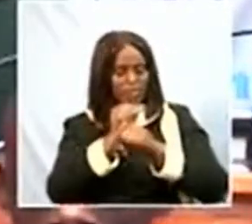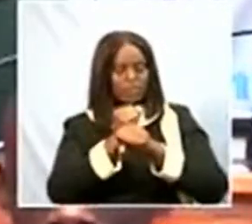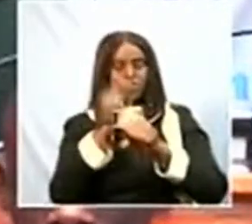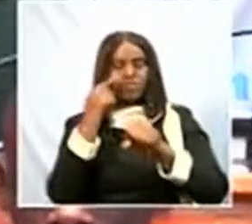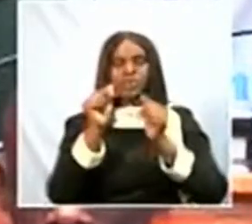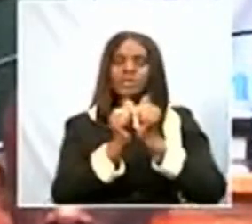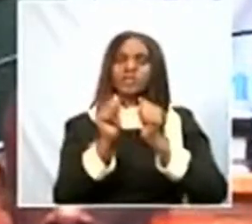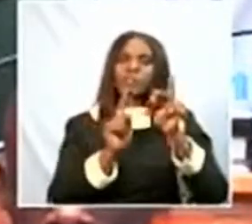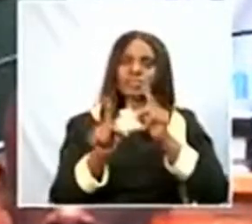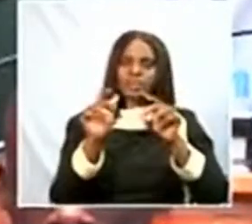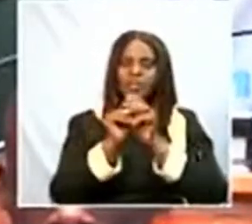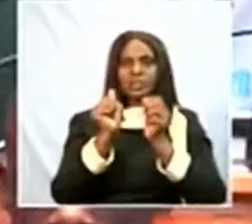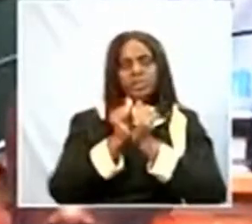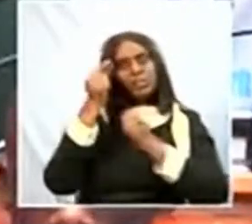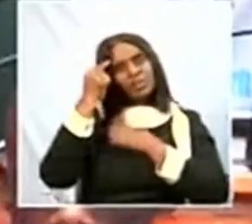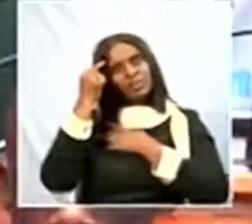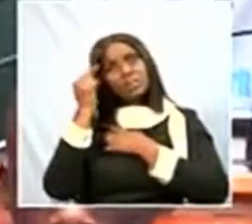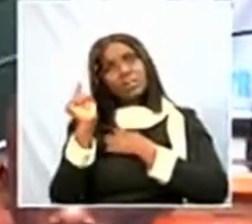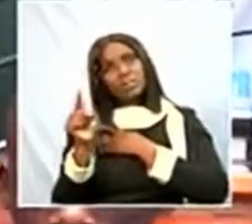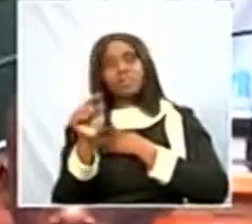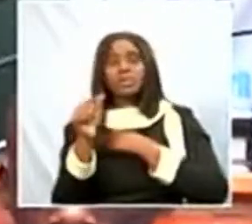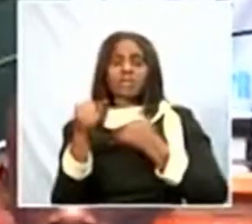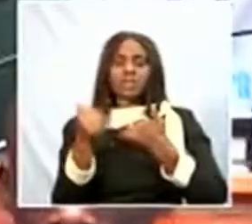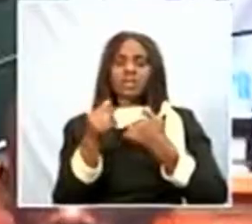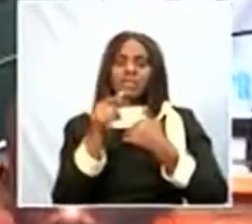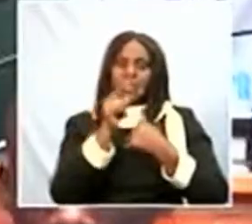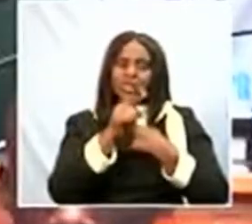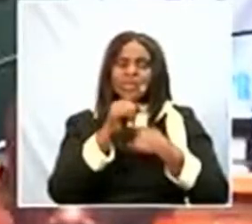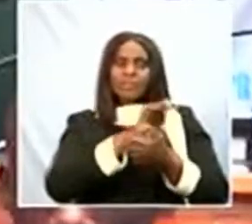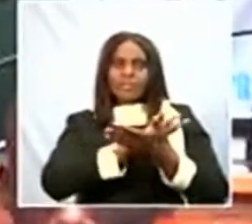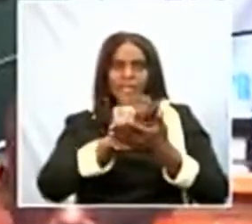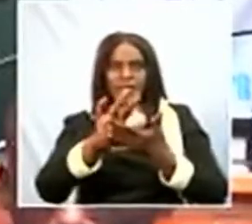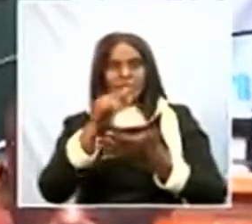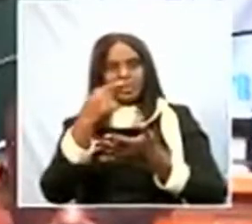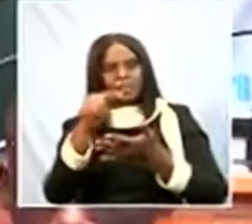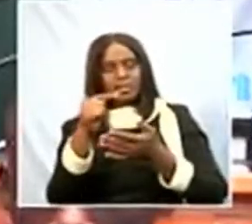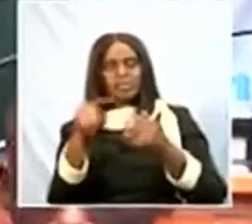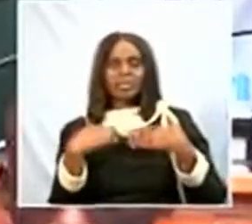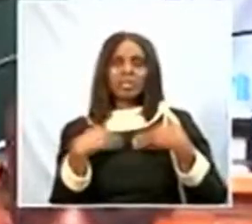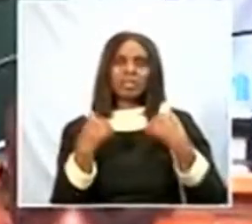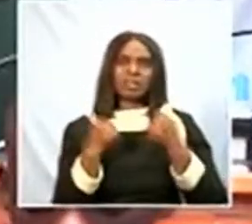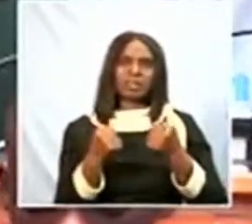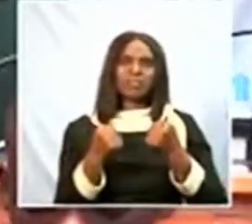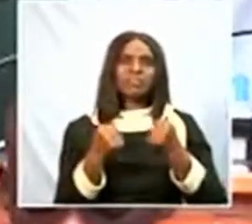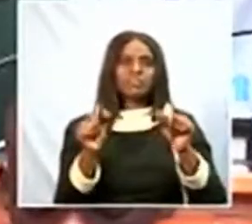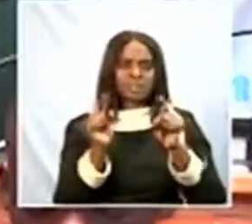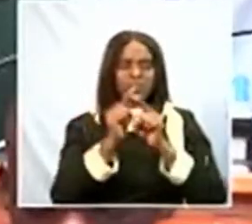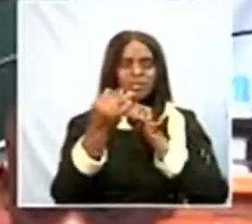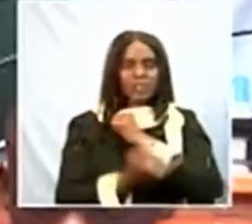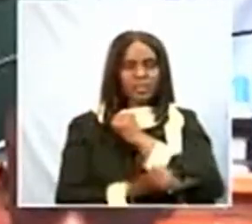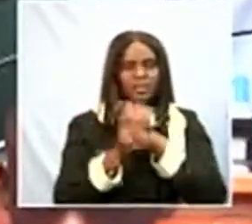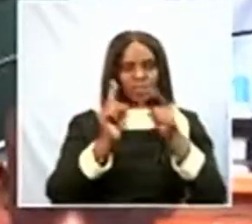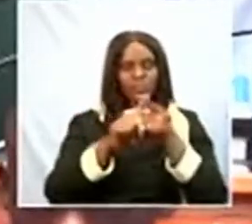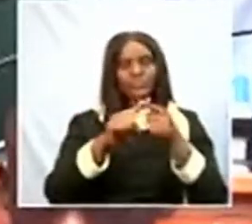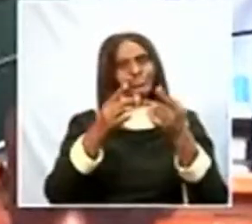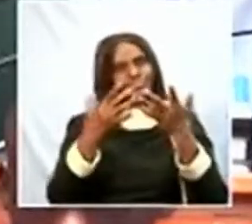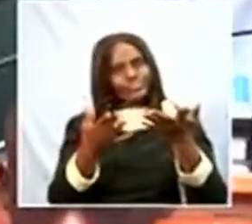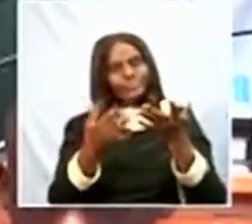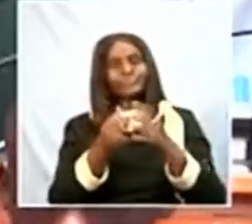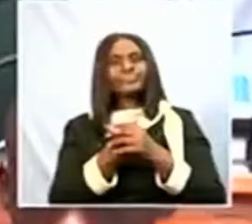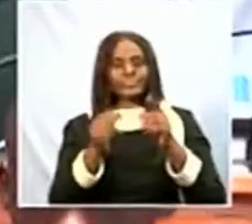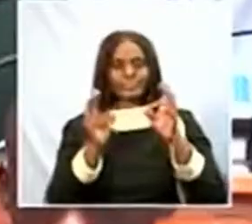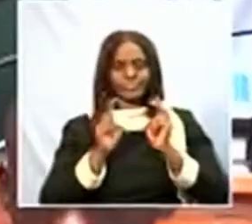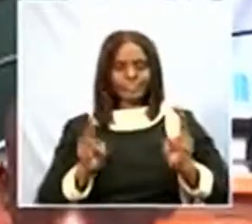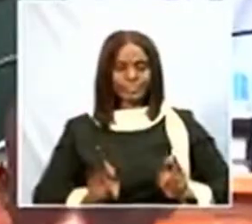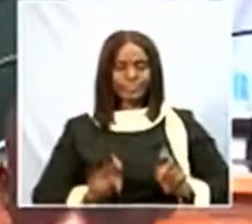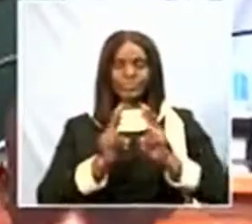general public and the government. Points to keep the country clean, green, and healthy as follows. Introduction to labeled trash bins. Health